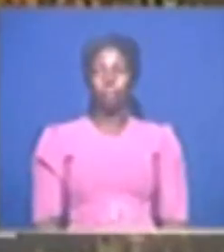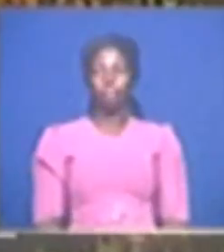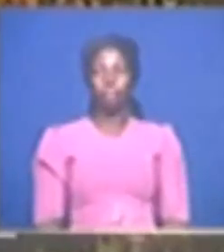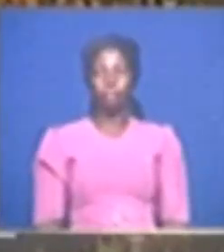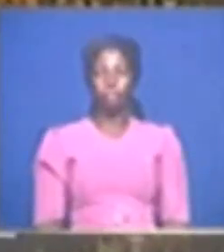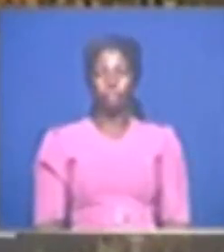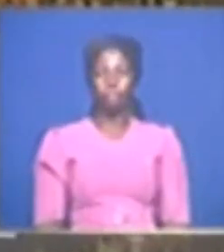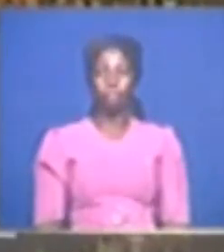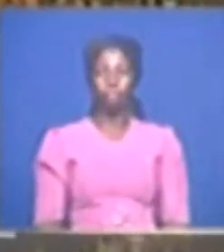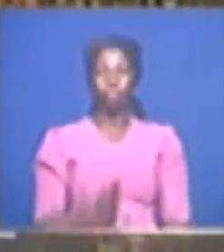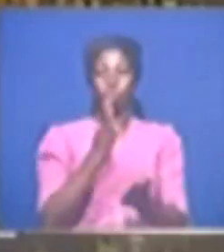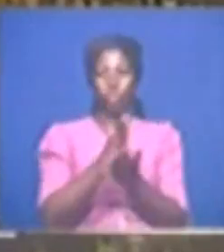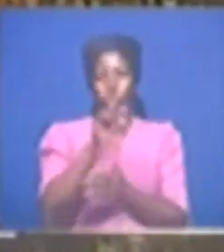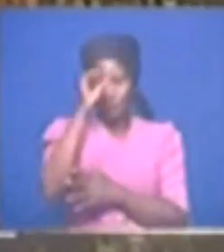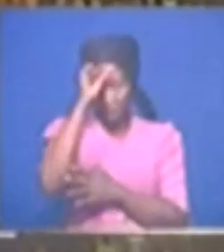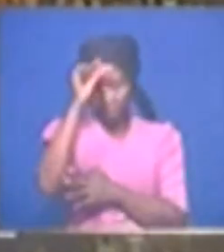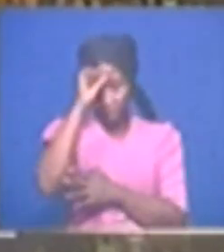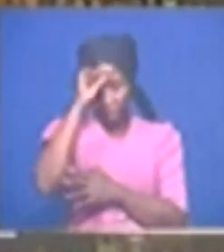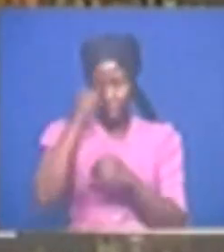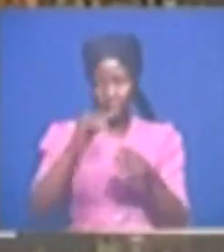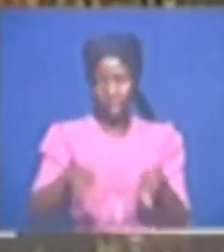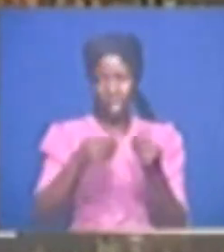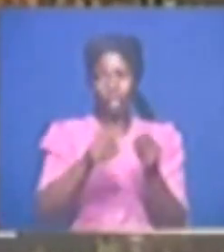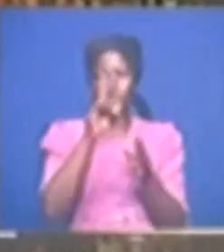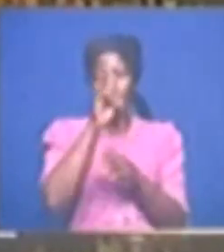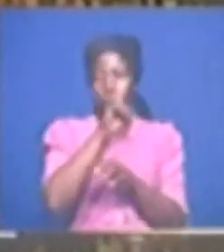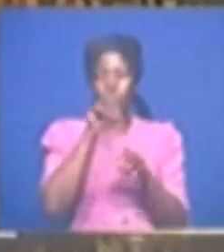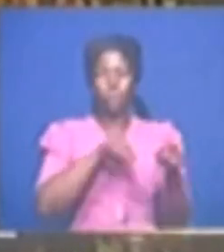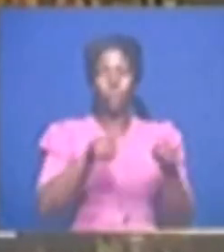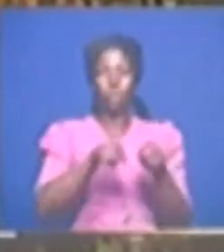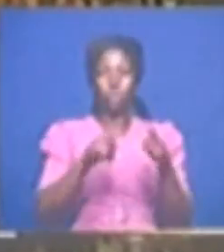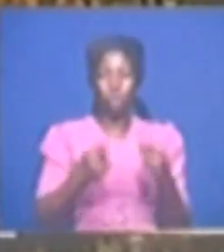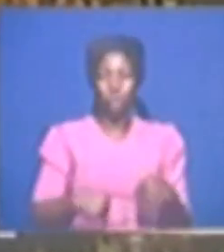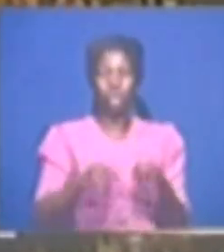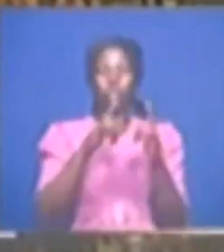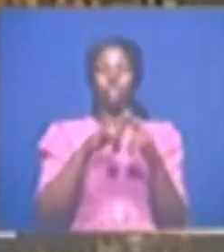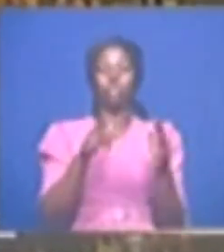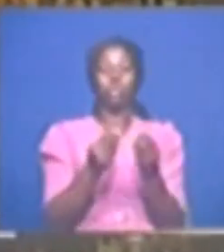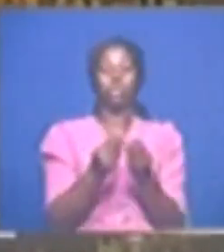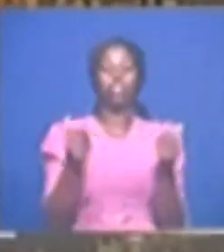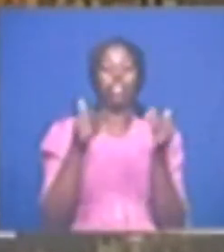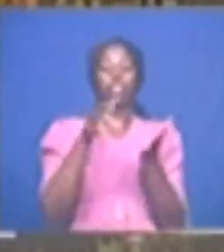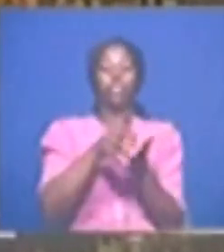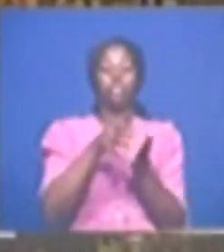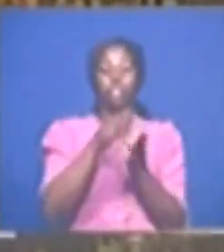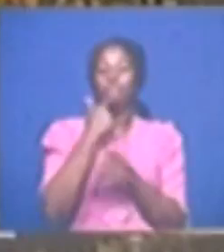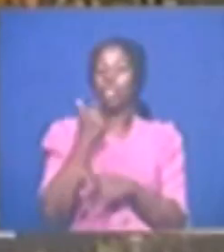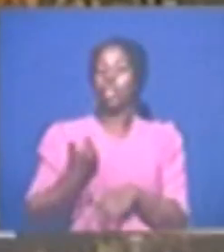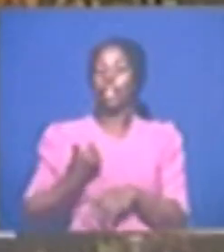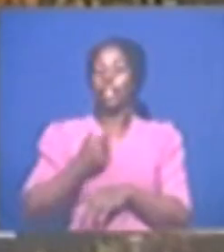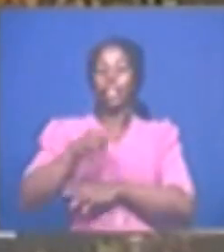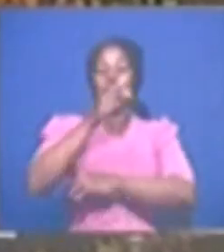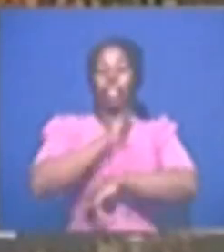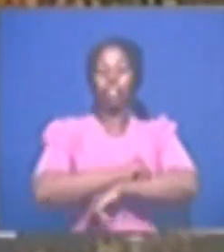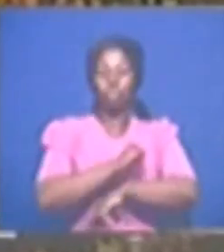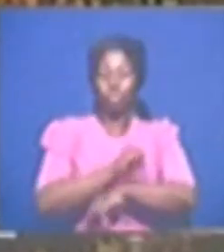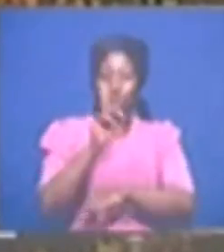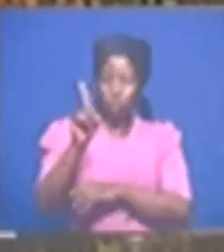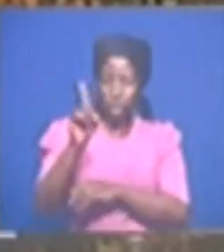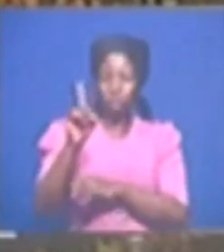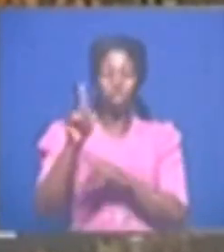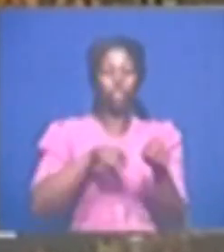Of course, the government putting in place tough measures as it tries to address the situation at Moi Girls High School. One of the measures is the disbandment